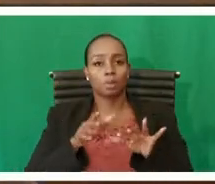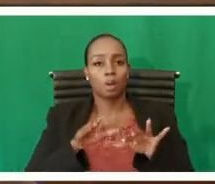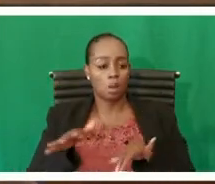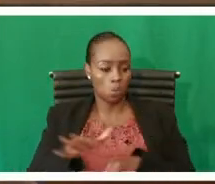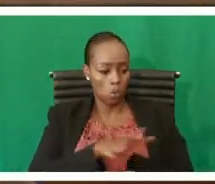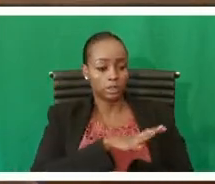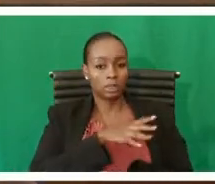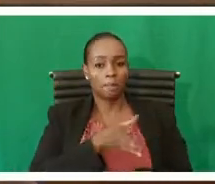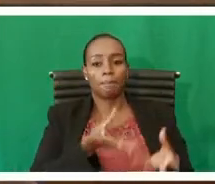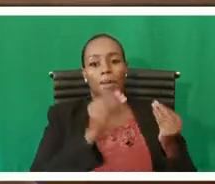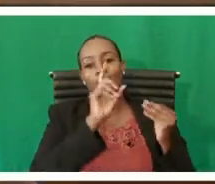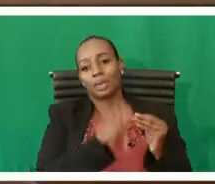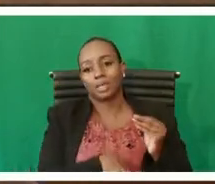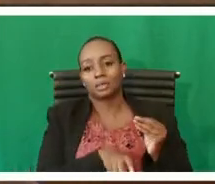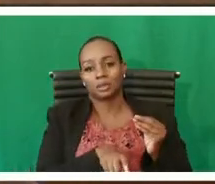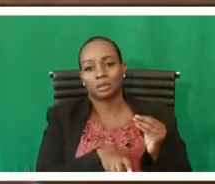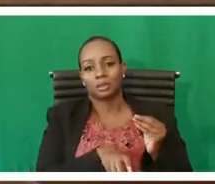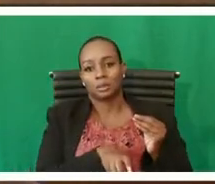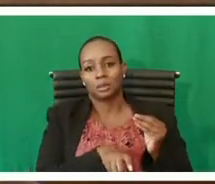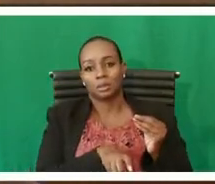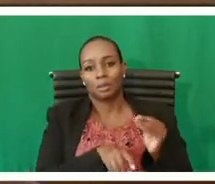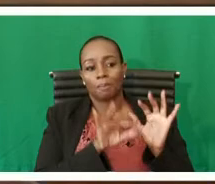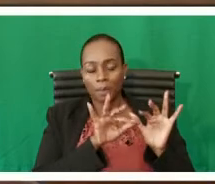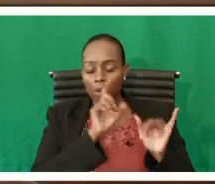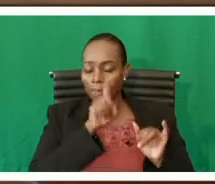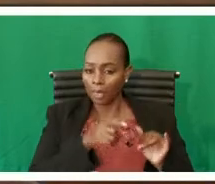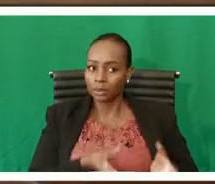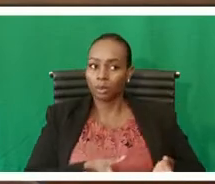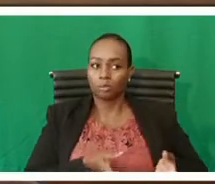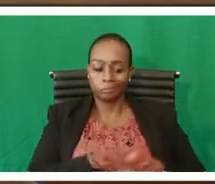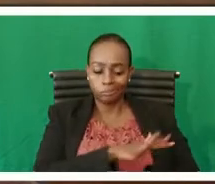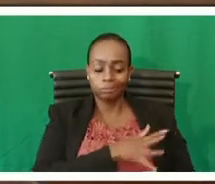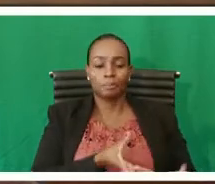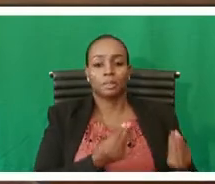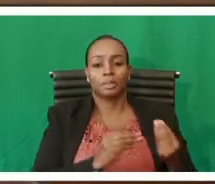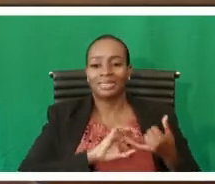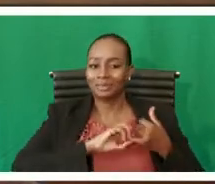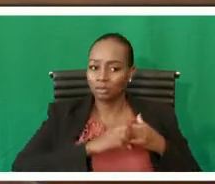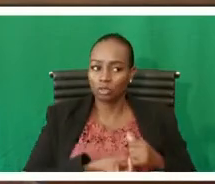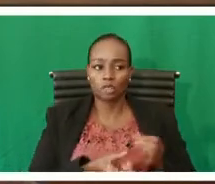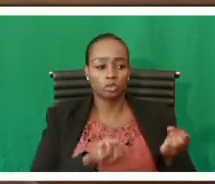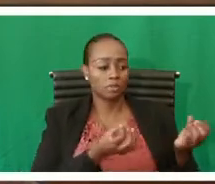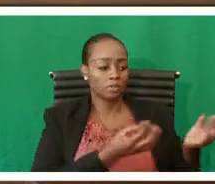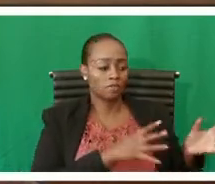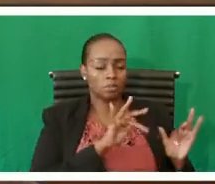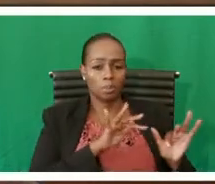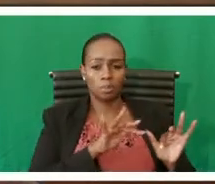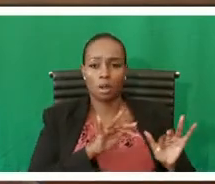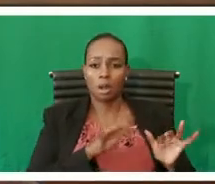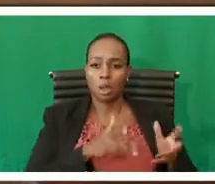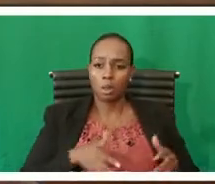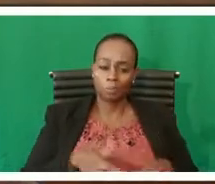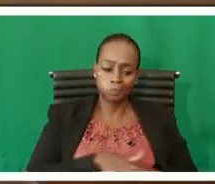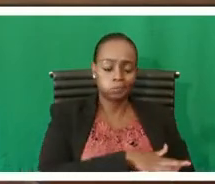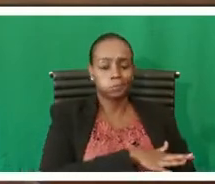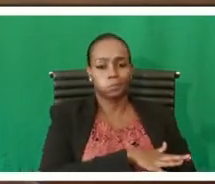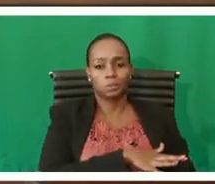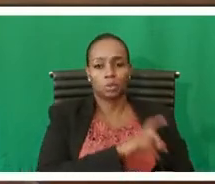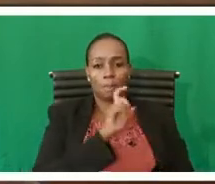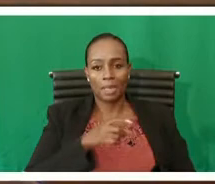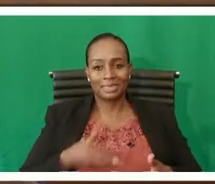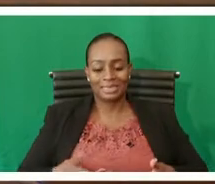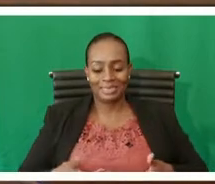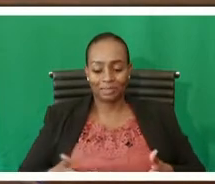lensio batho ba bona ba tshantso ba etse ba thole metsi a re lekeng ho fa batho metsi re fe batho ditshebeletso tse